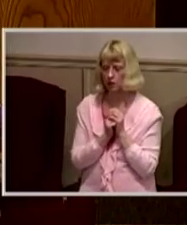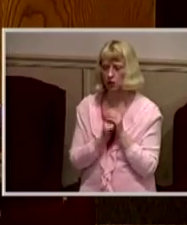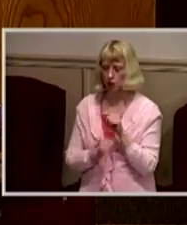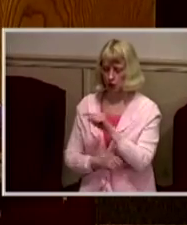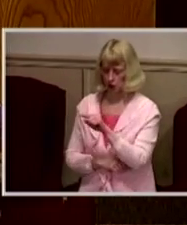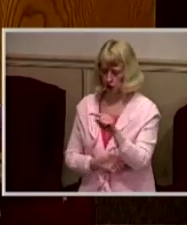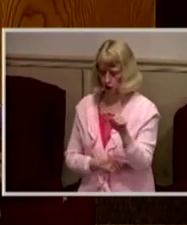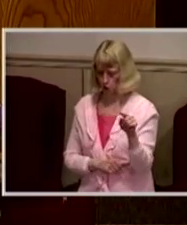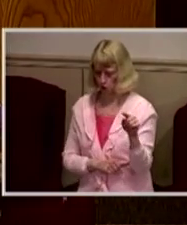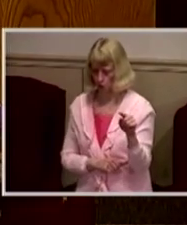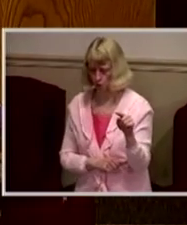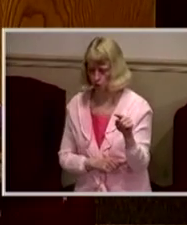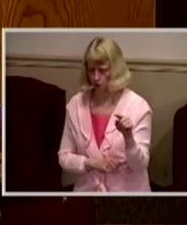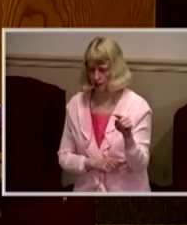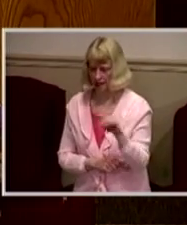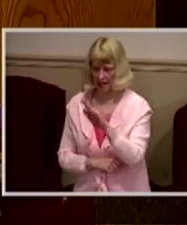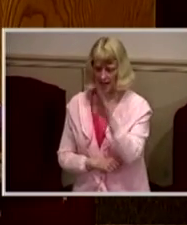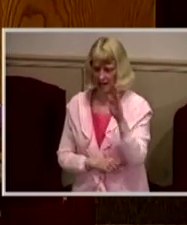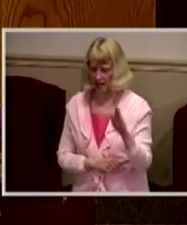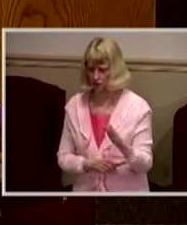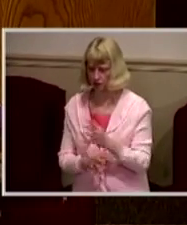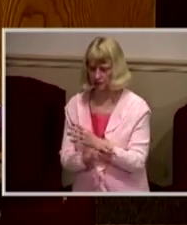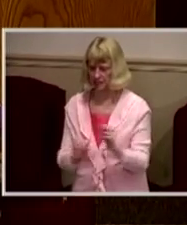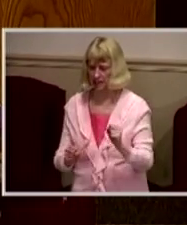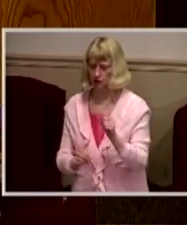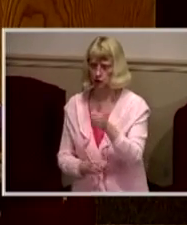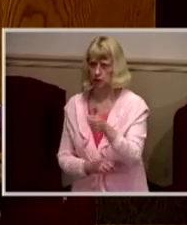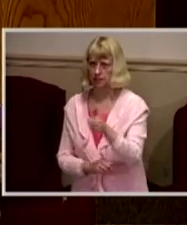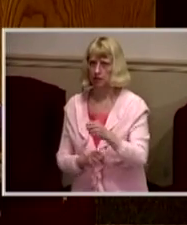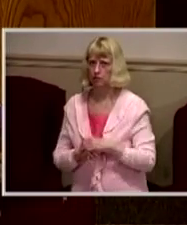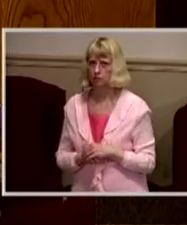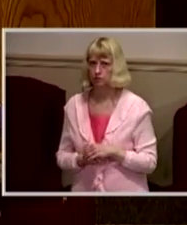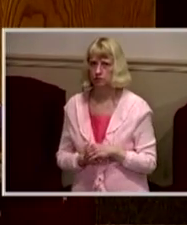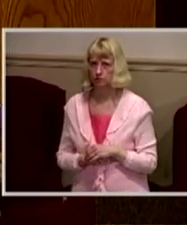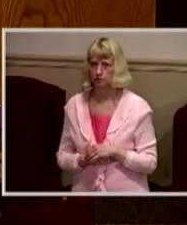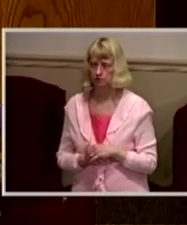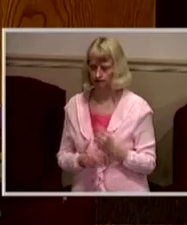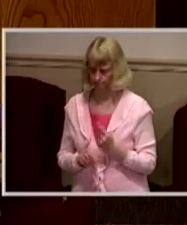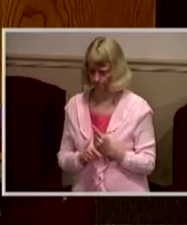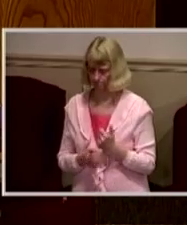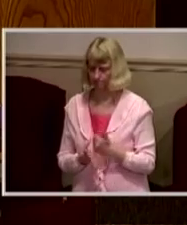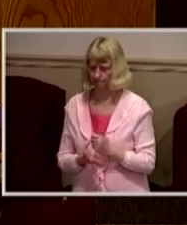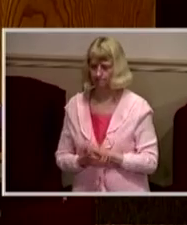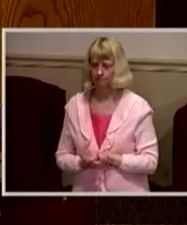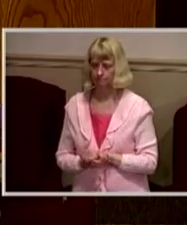You could never save yourself.